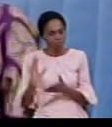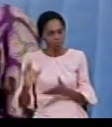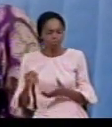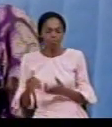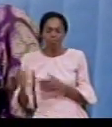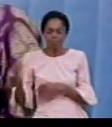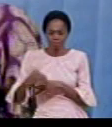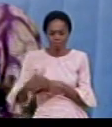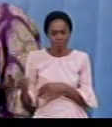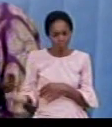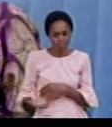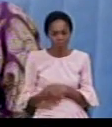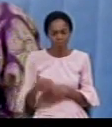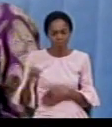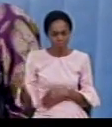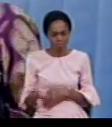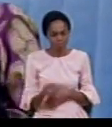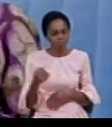are doing